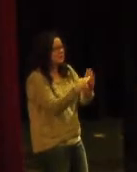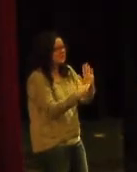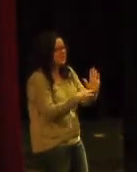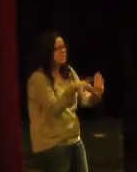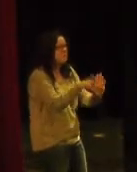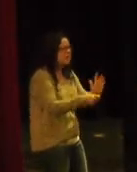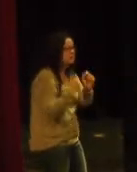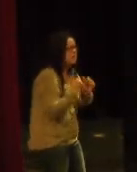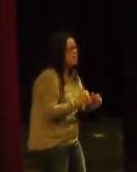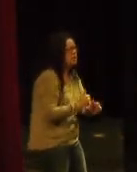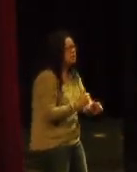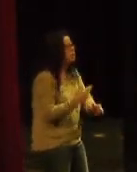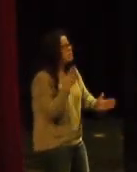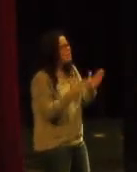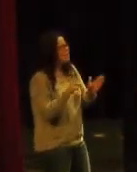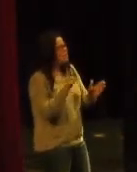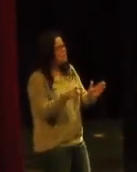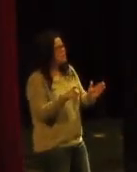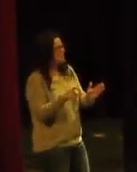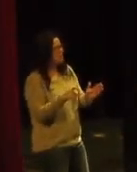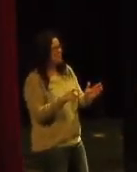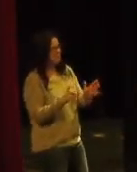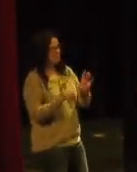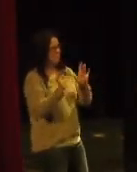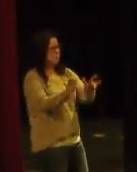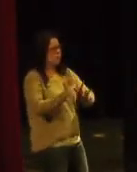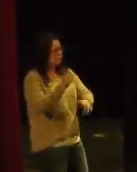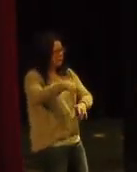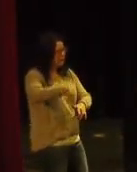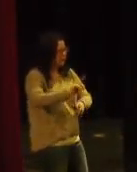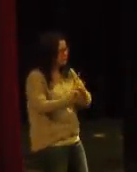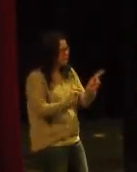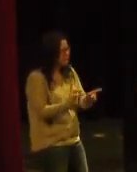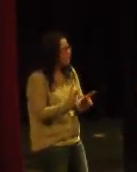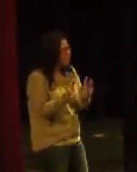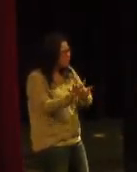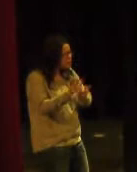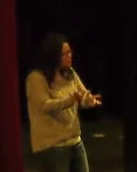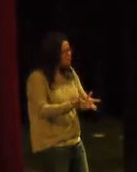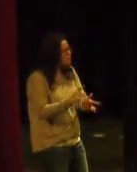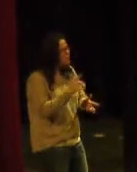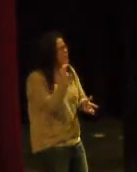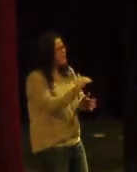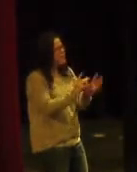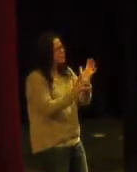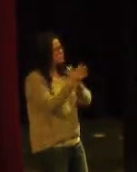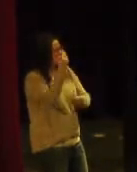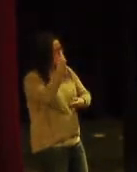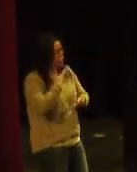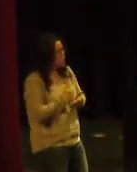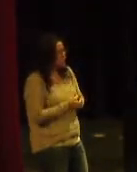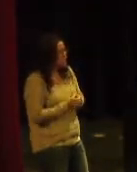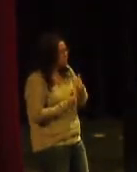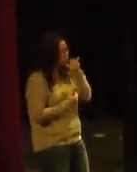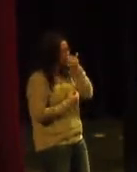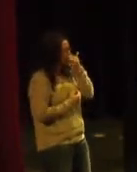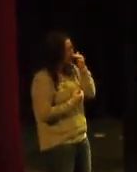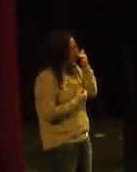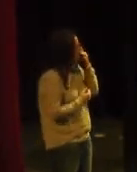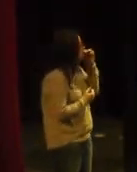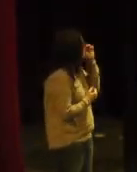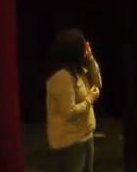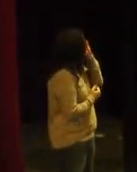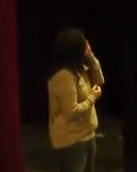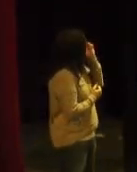we said, maybe we should think of a merciful way to treat those people, because that is exactly what Jesus told us to do. Here's a lesson we can